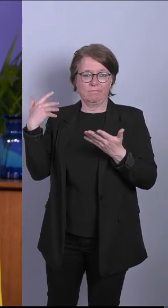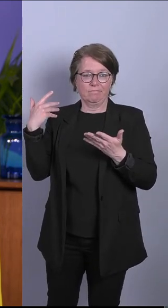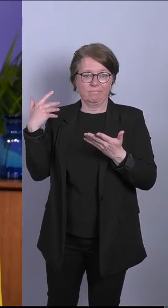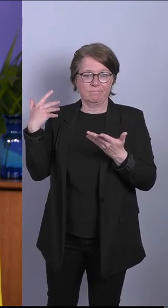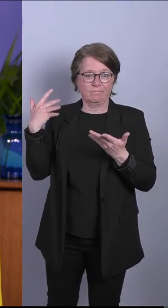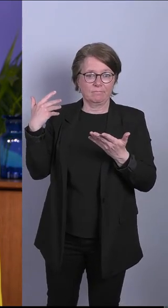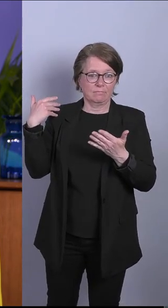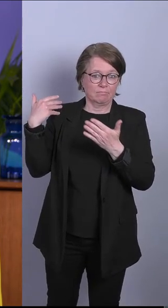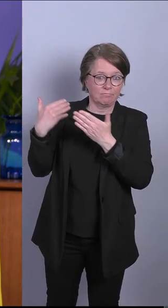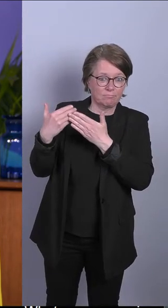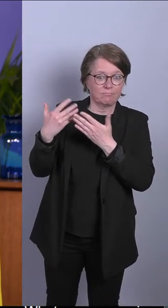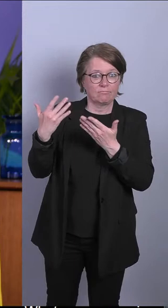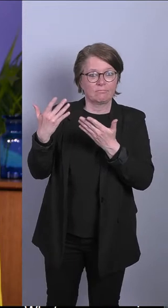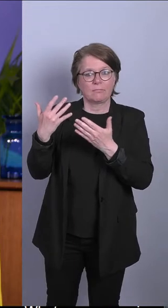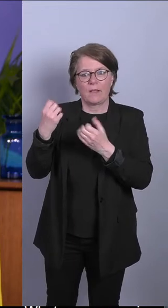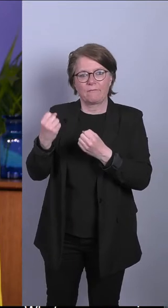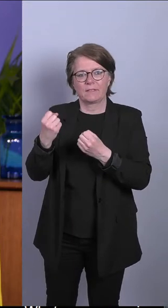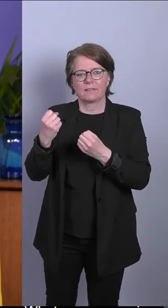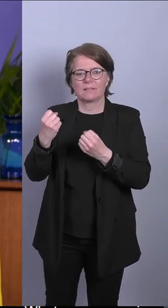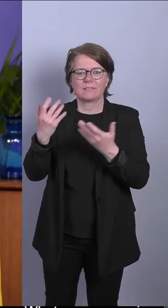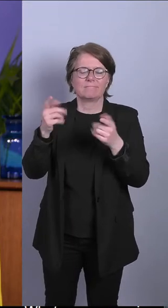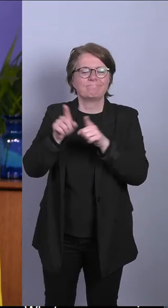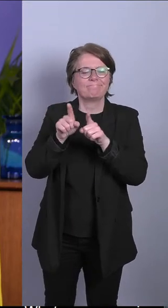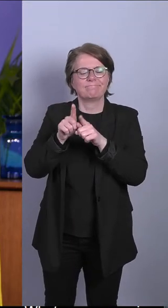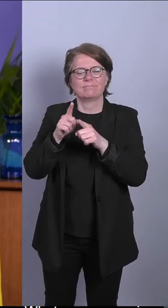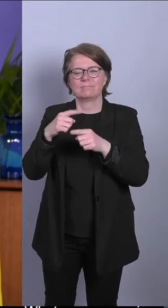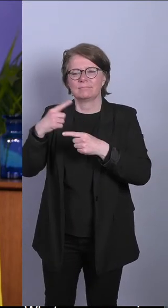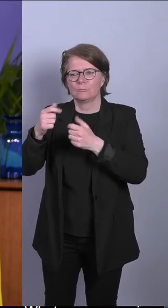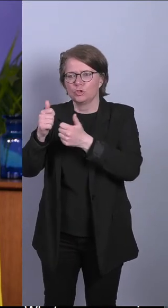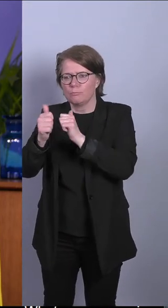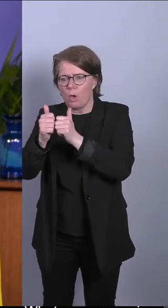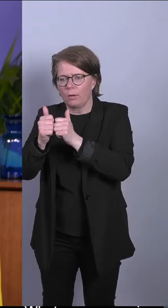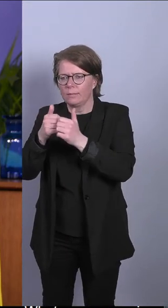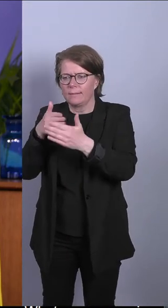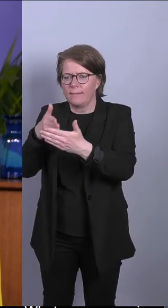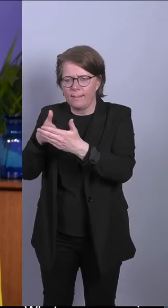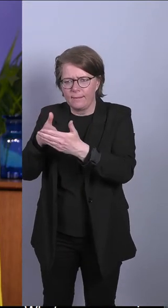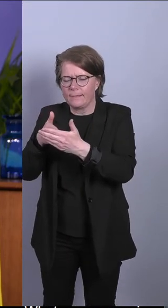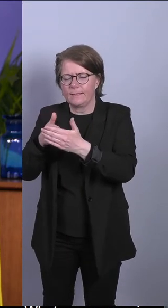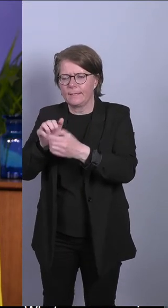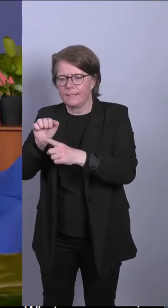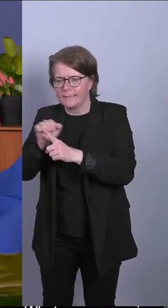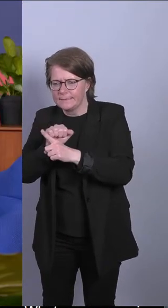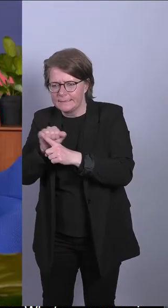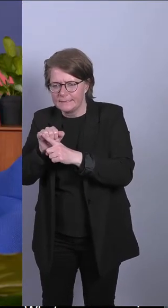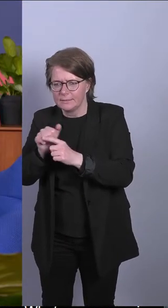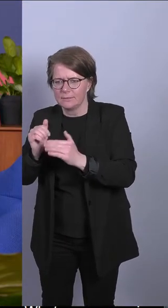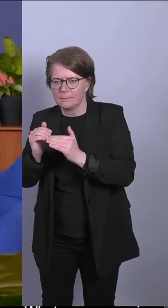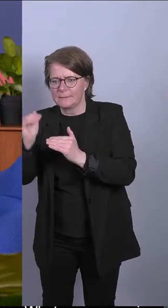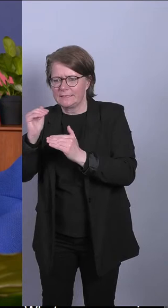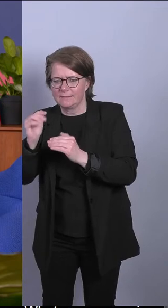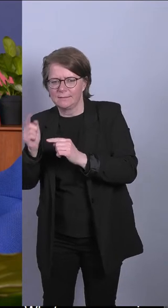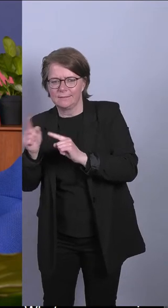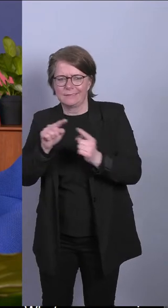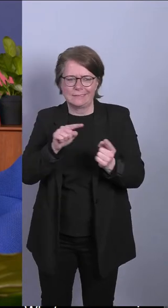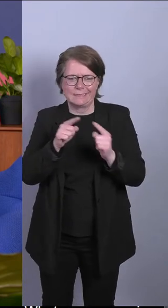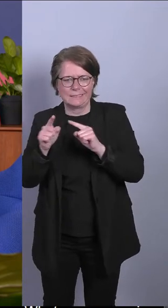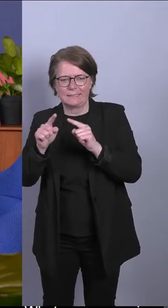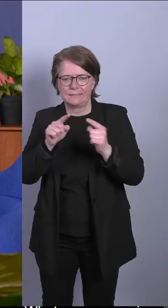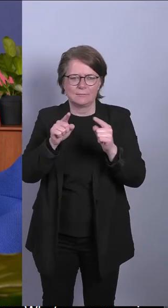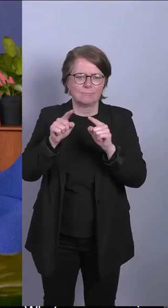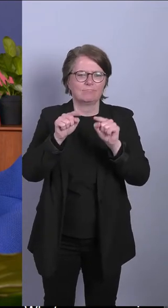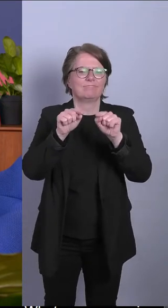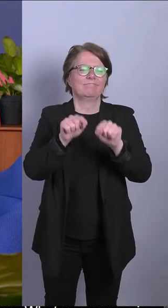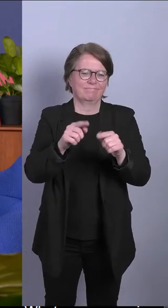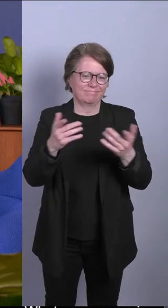And this, I think, as an organizing committee, we really look forward to connecting with them again. And in terms of